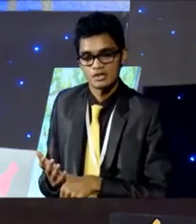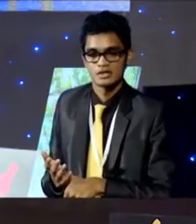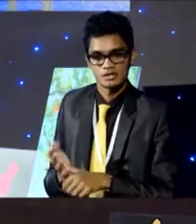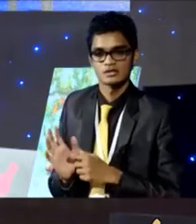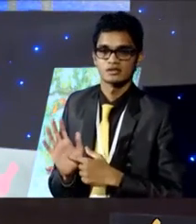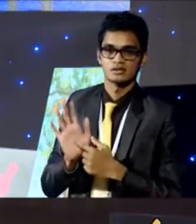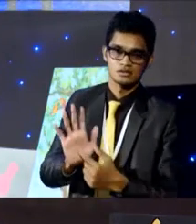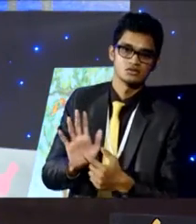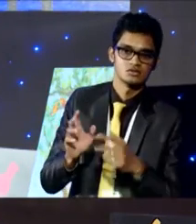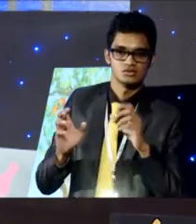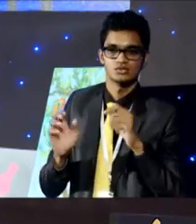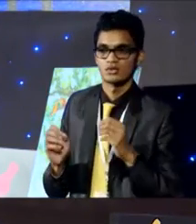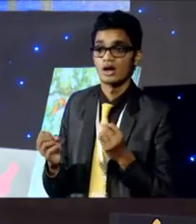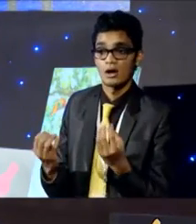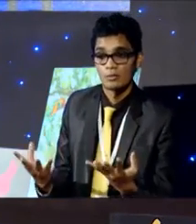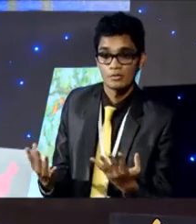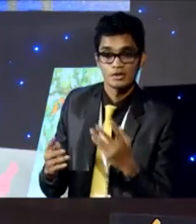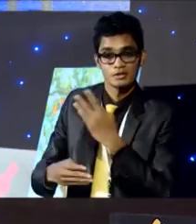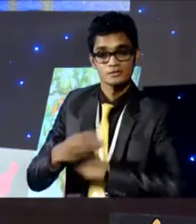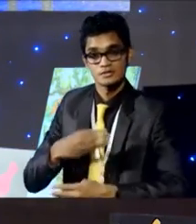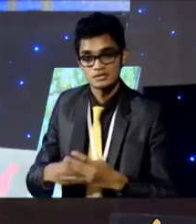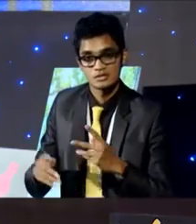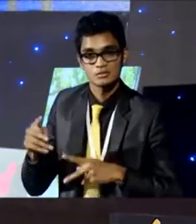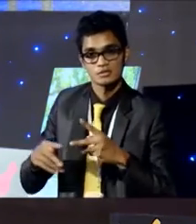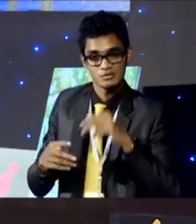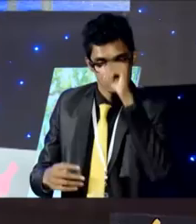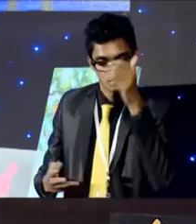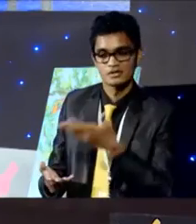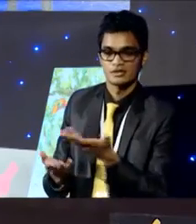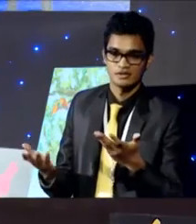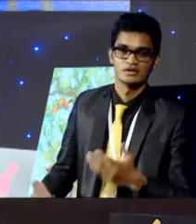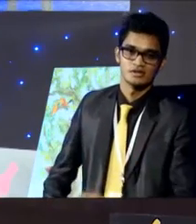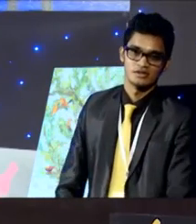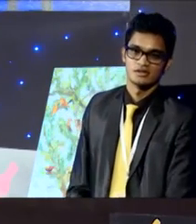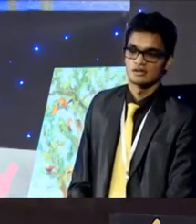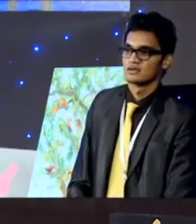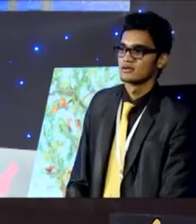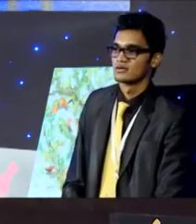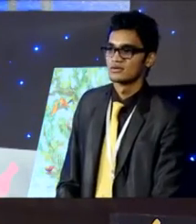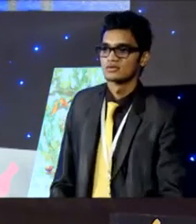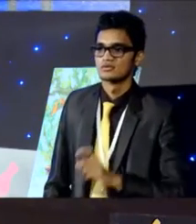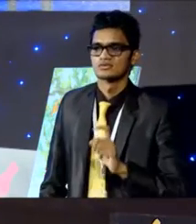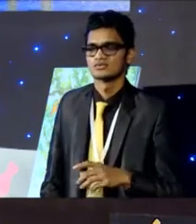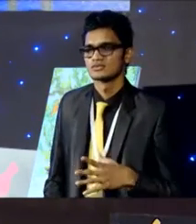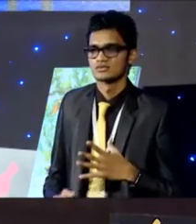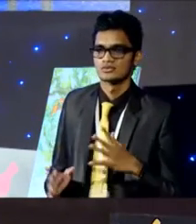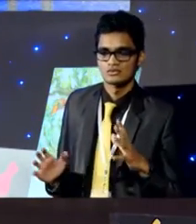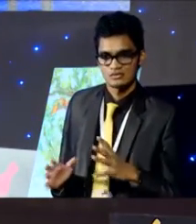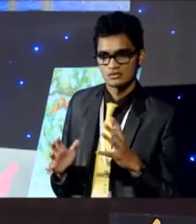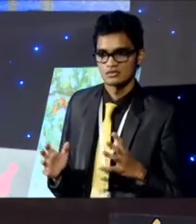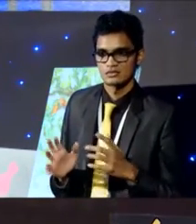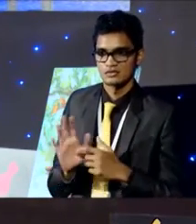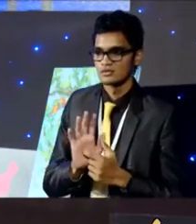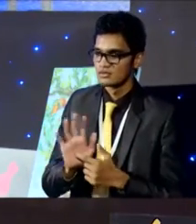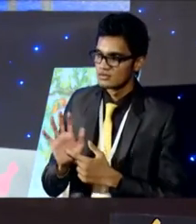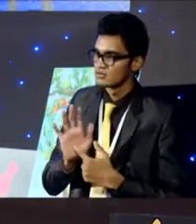one which I thought I should, awareness was something you asked about. I think awareness will have to happen from all of us. Okay, I